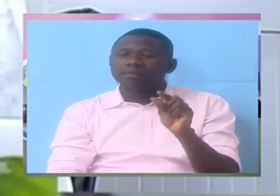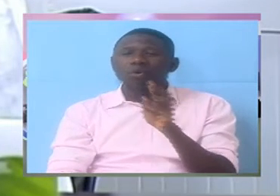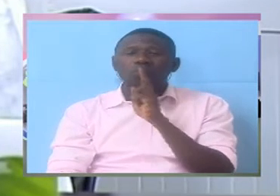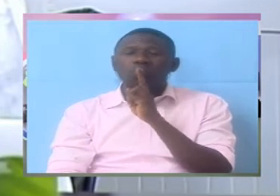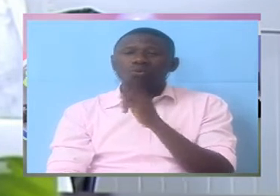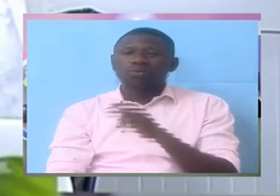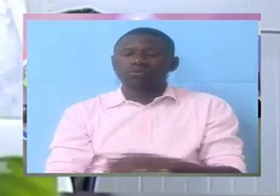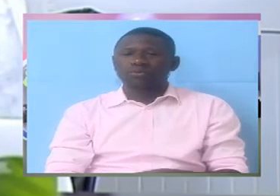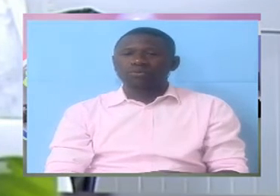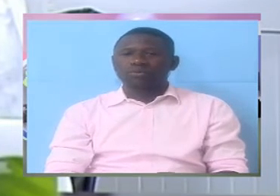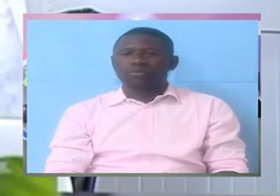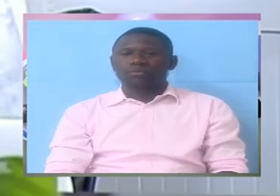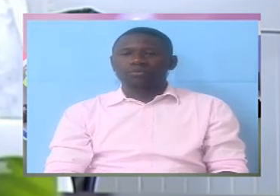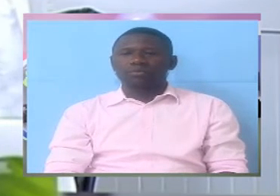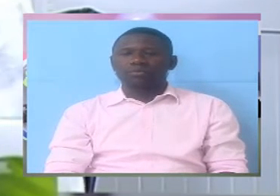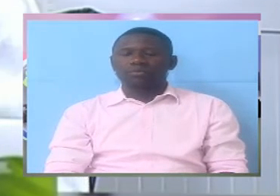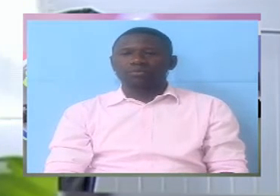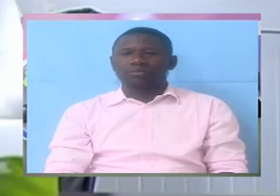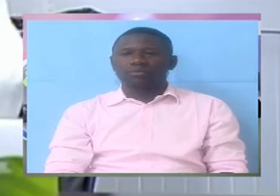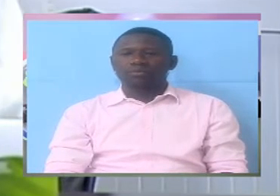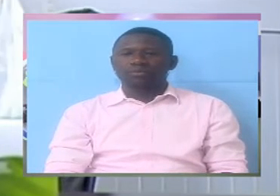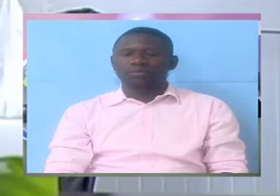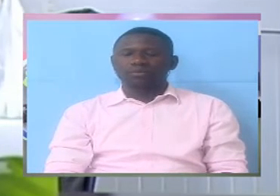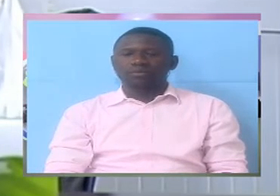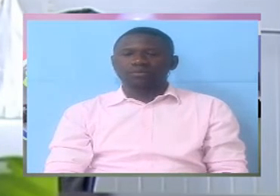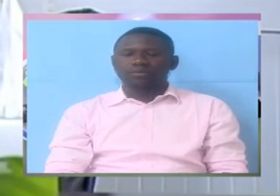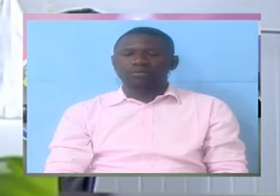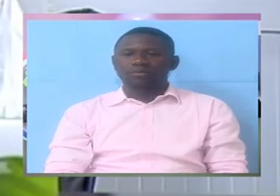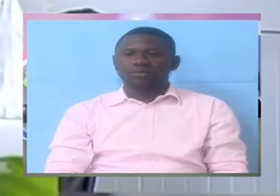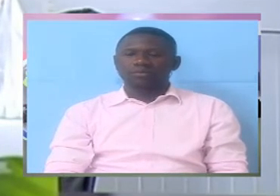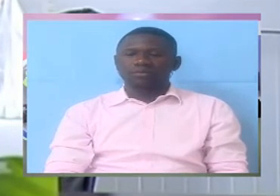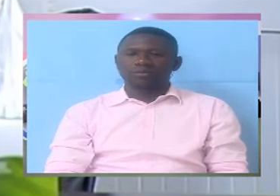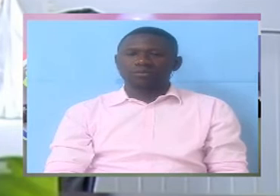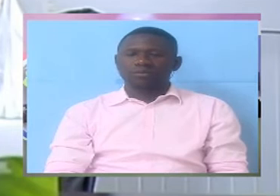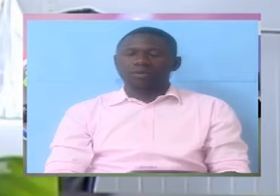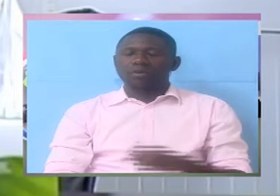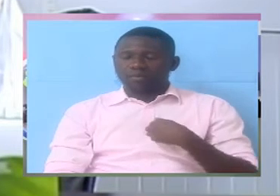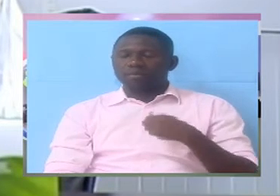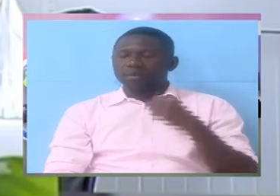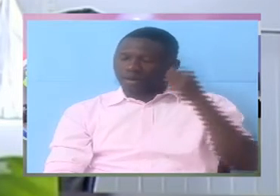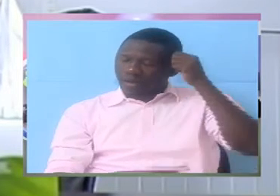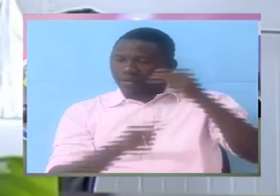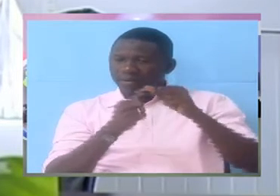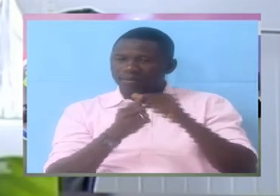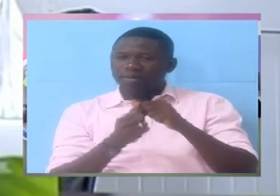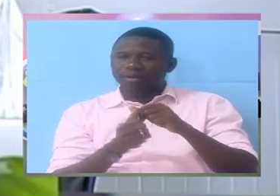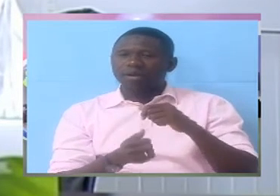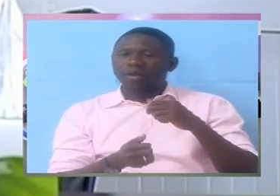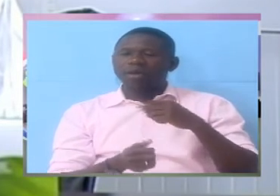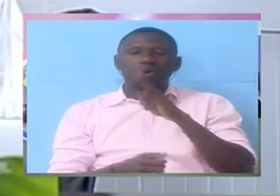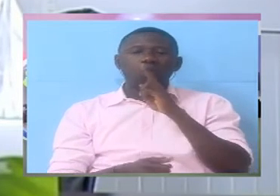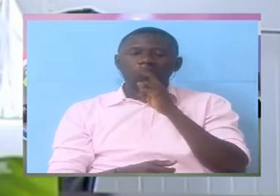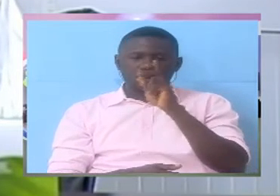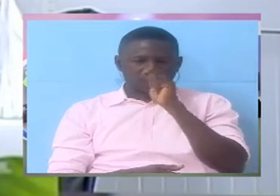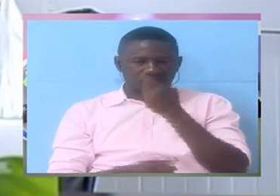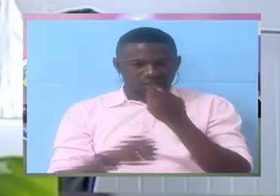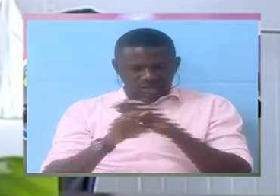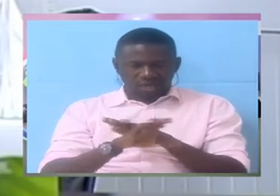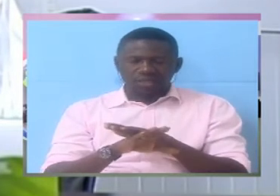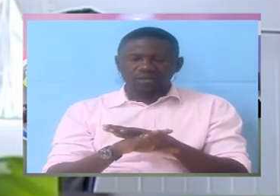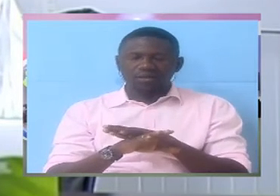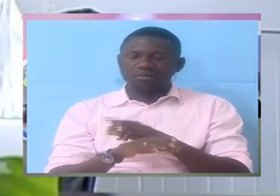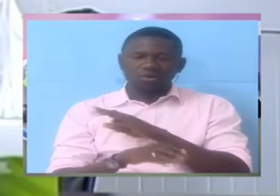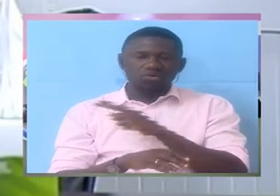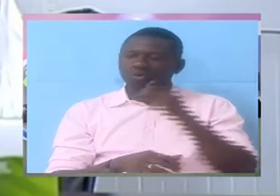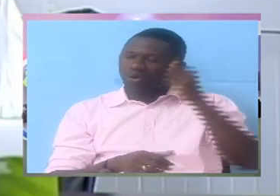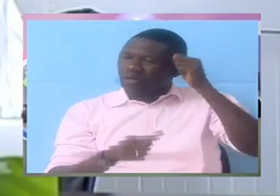the dead ones, but I don't know those soldiers who were on the escort. melnu fata ngawlu lonne de bari men yi tate kam